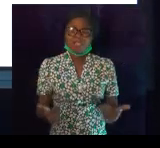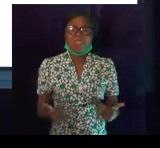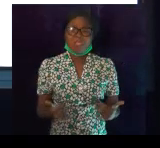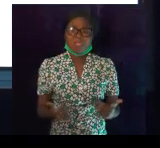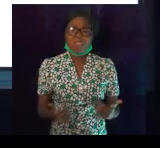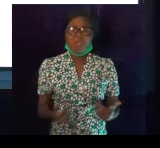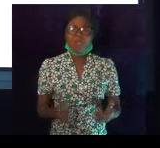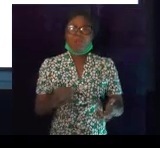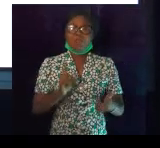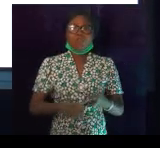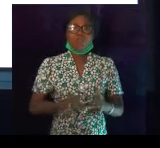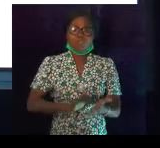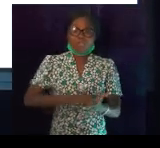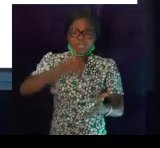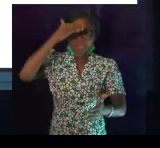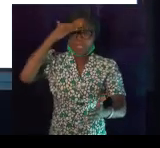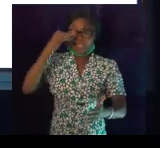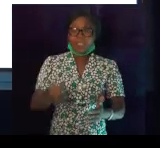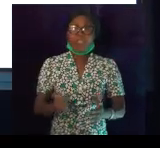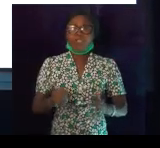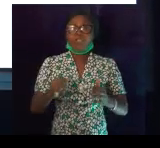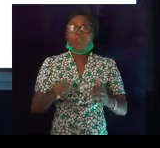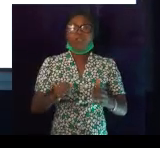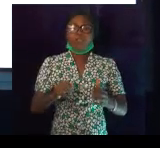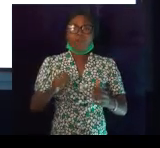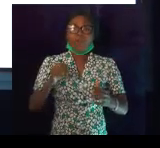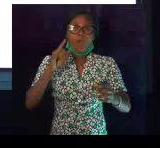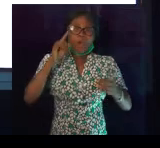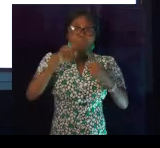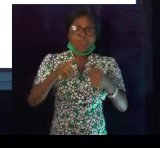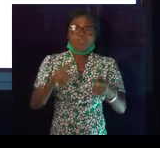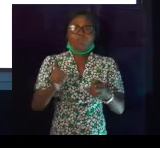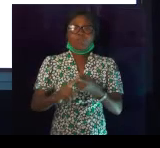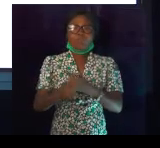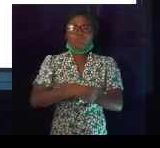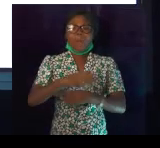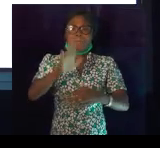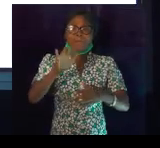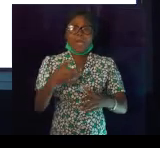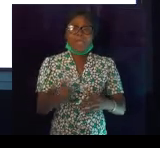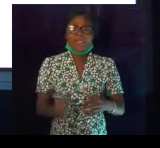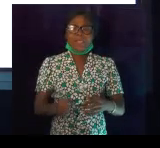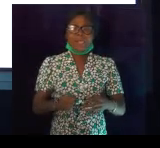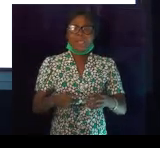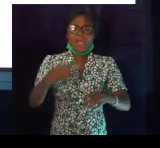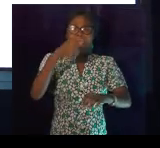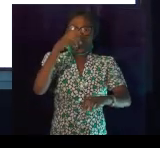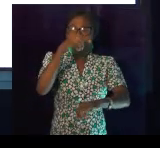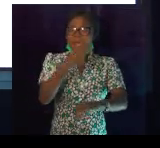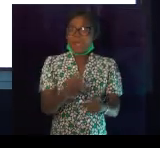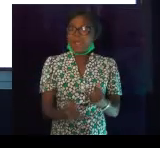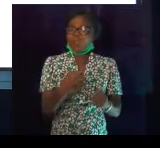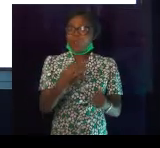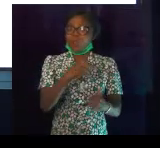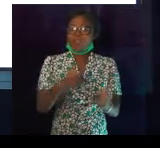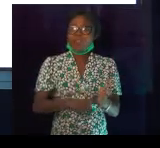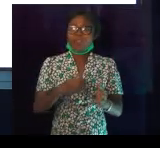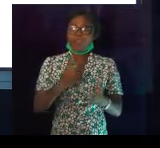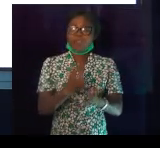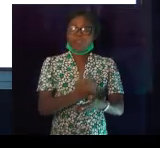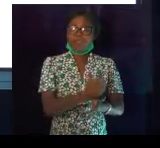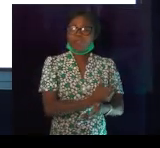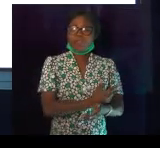Now to the learning objective for today. By the end of this lesson, you should be able